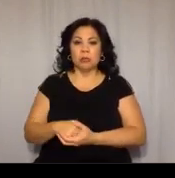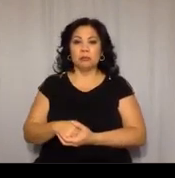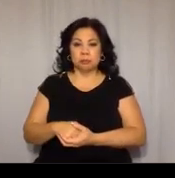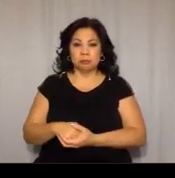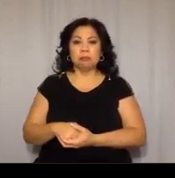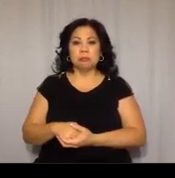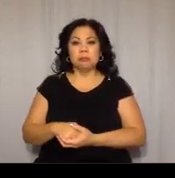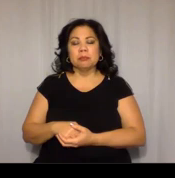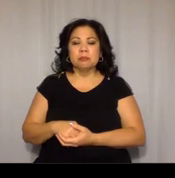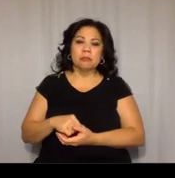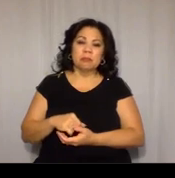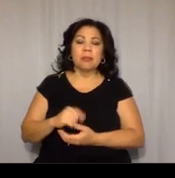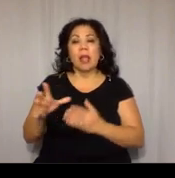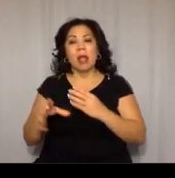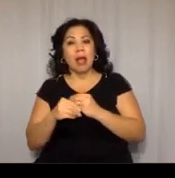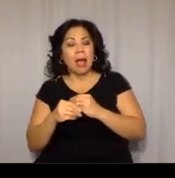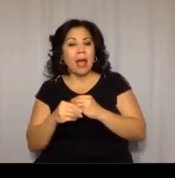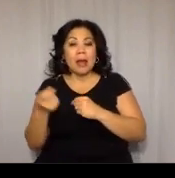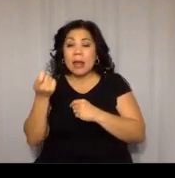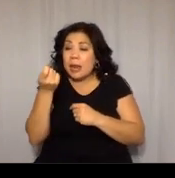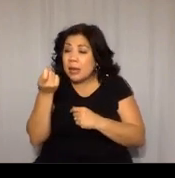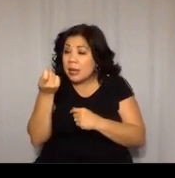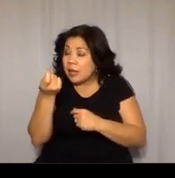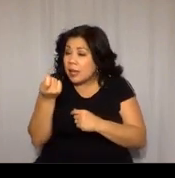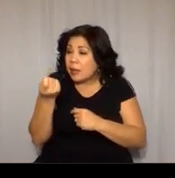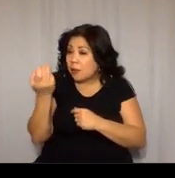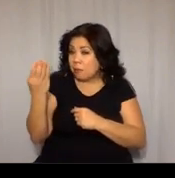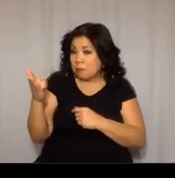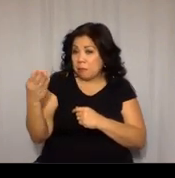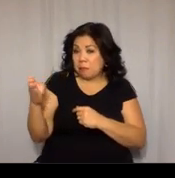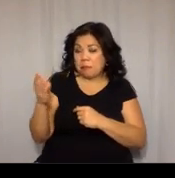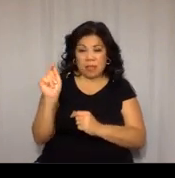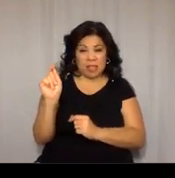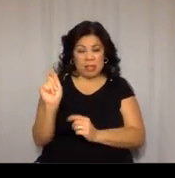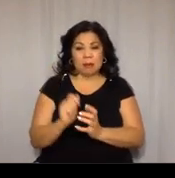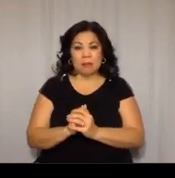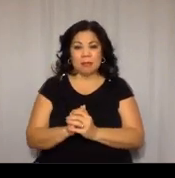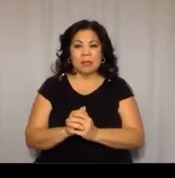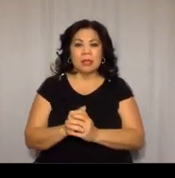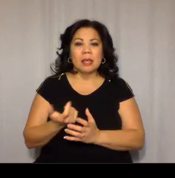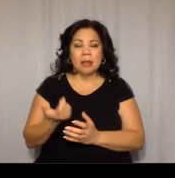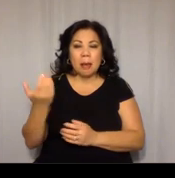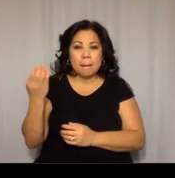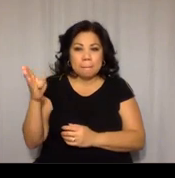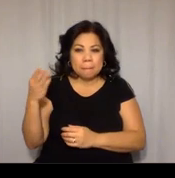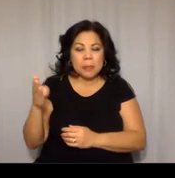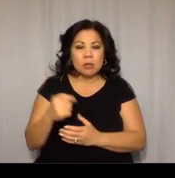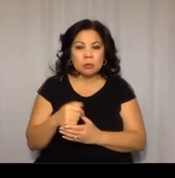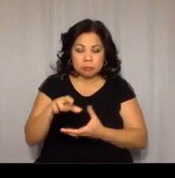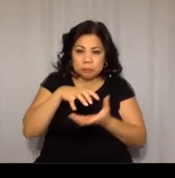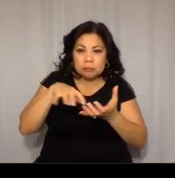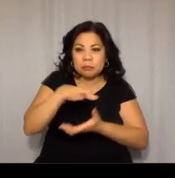middle, and I'm just going to add a little tiny touch of blue. Well, not that tiny. Little tiny touch of